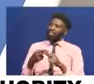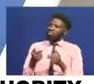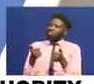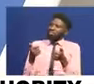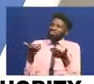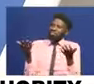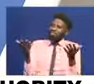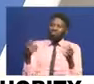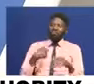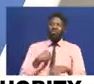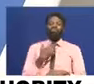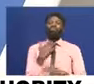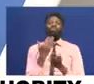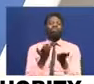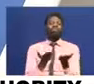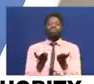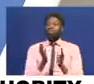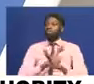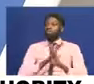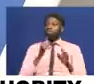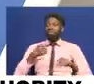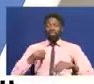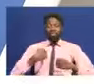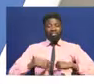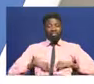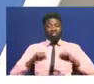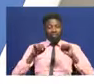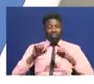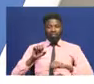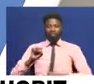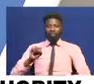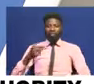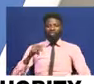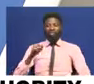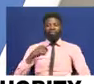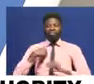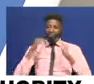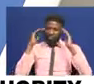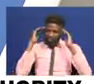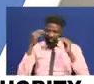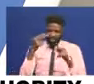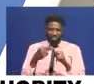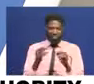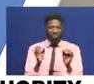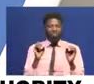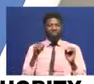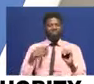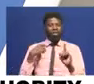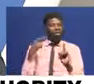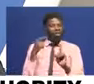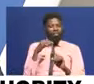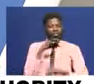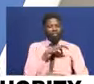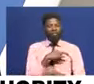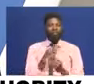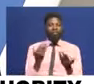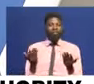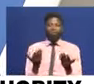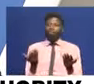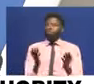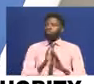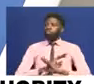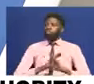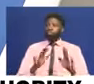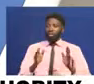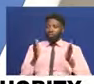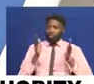service. For me, as Chair of Social Health Authority, it's not so much the name. I want to see the benefits. And at the end of the day, by the way, even for the patients,